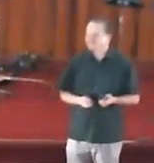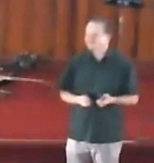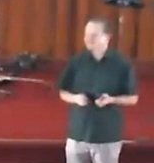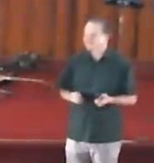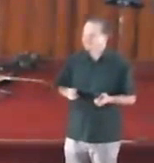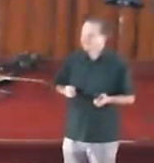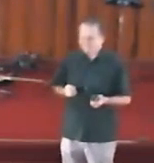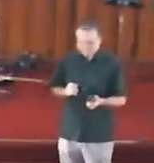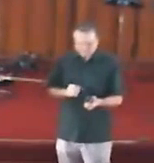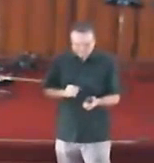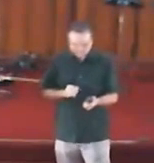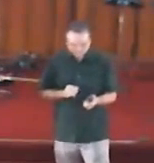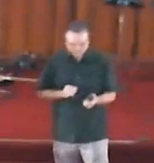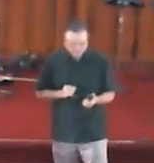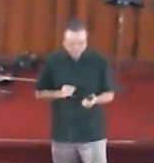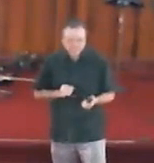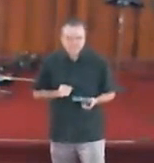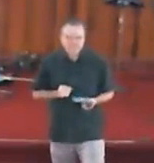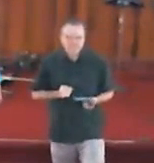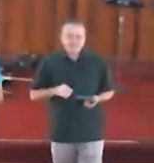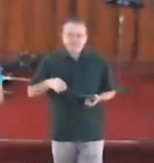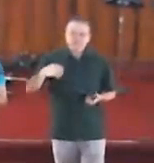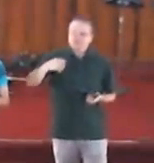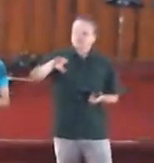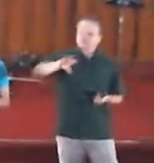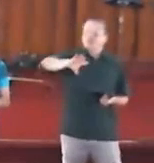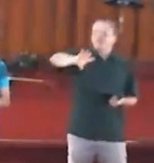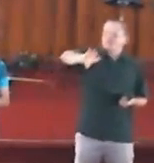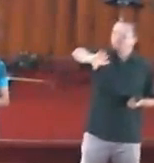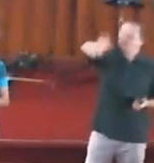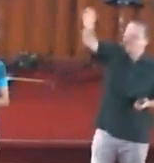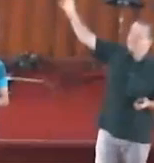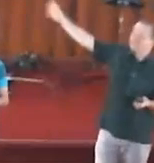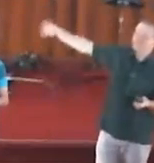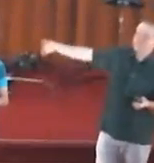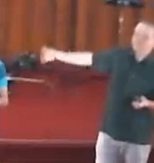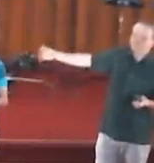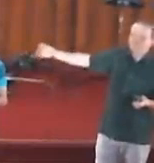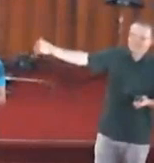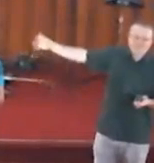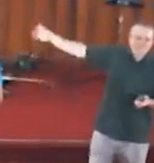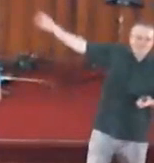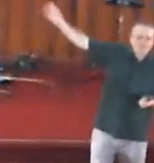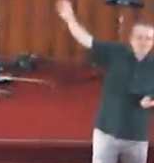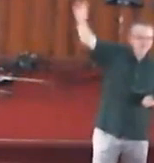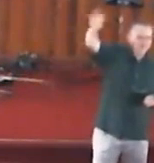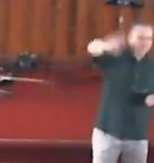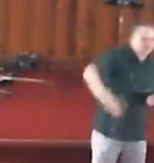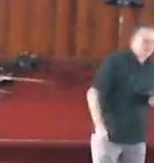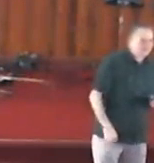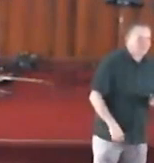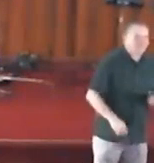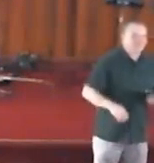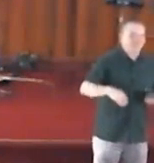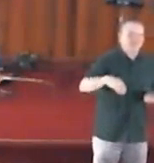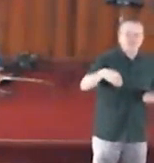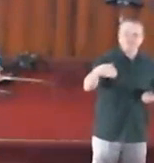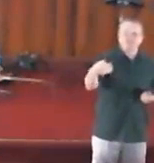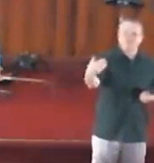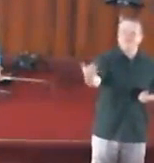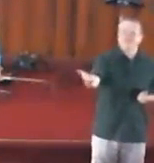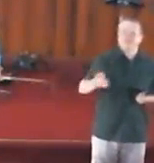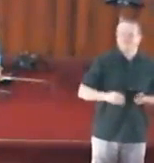very simple example, but I know that's true. Cuando vemos un arcoíris, Génesis capítulo 8 dice que el